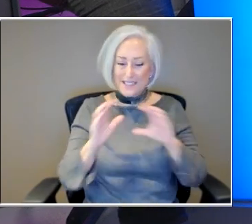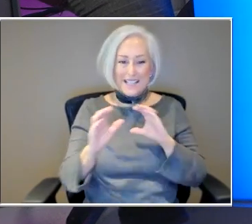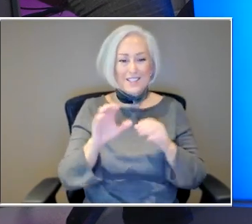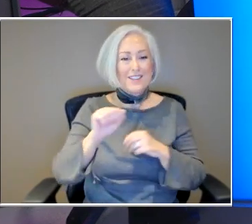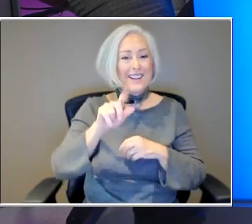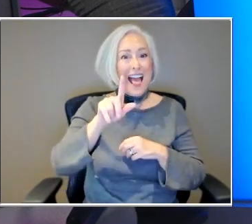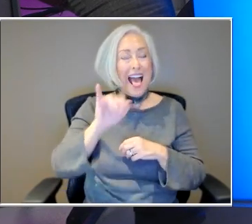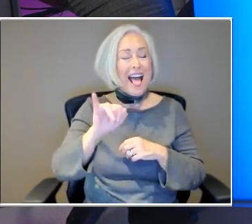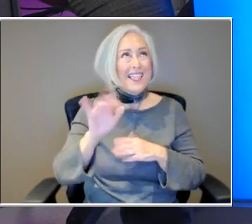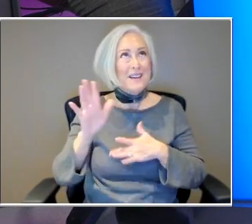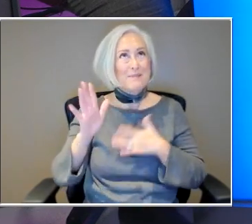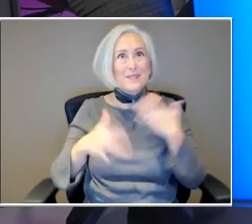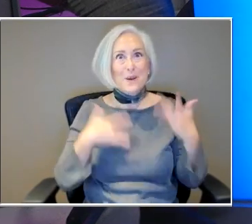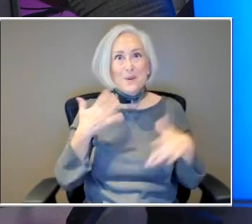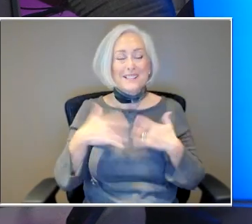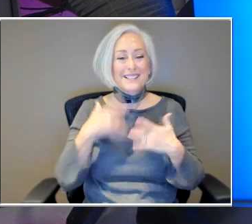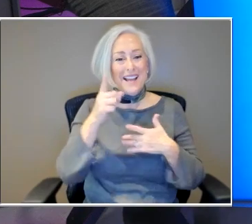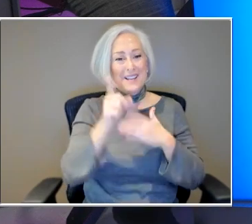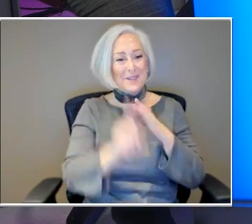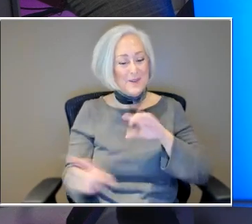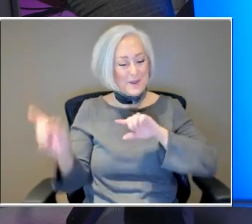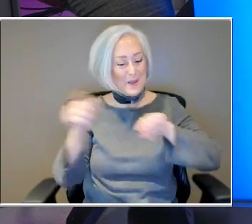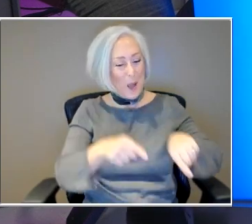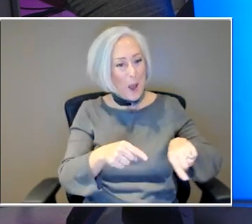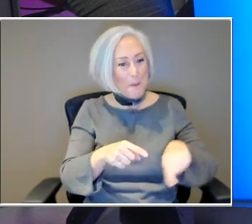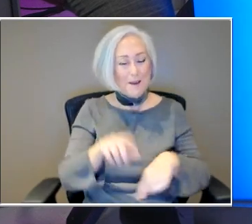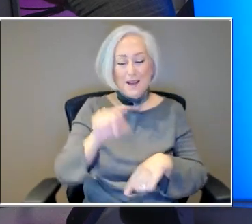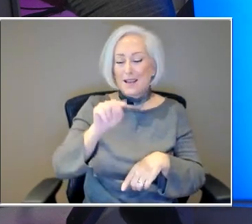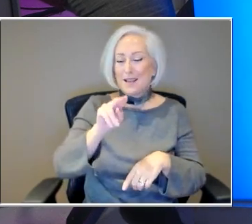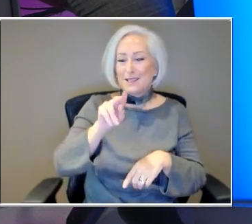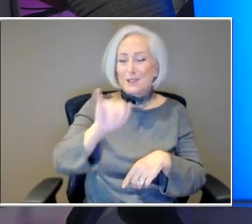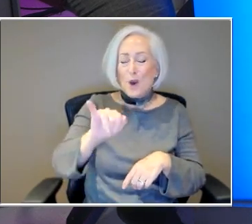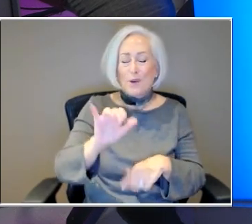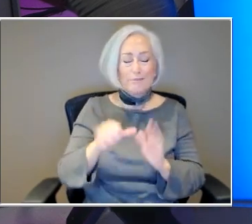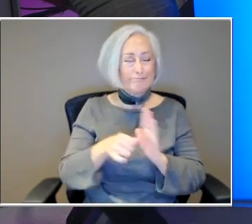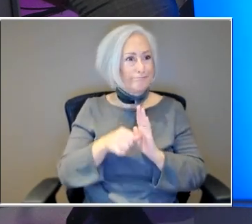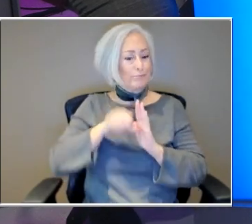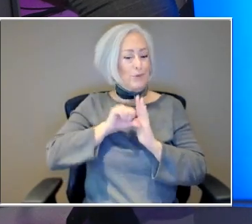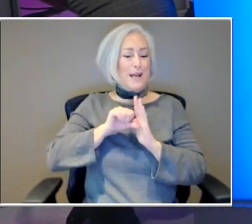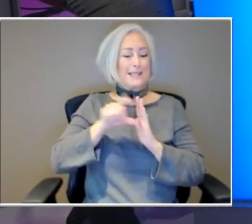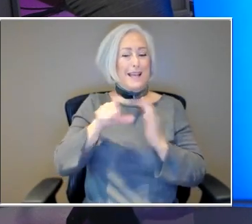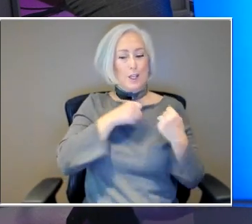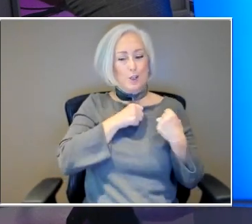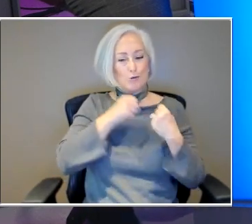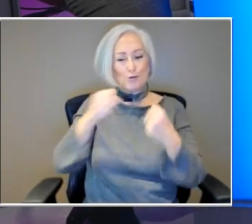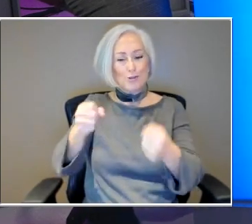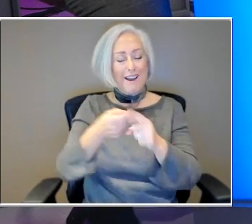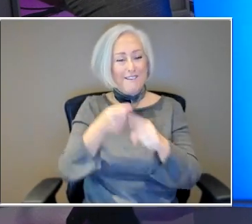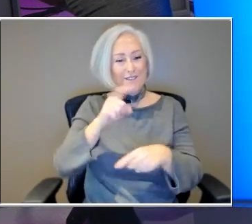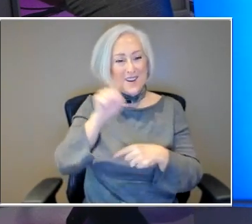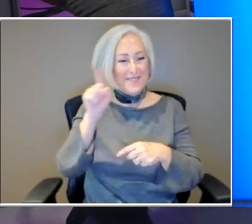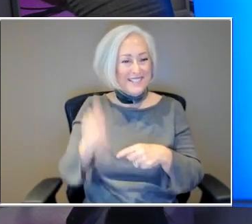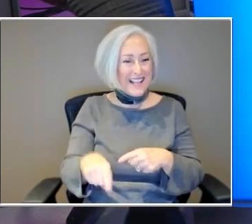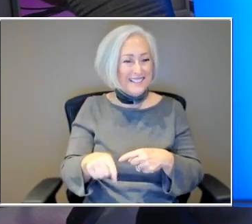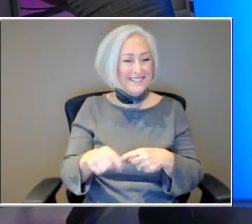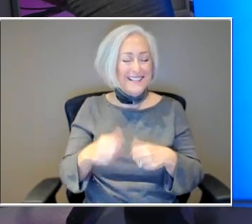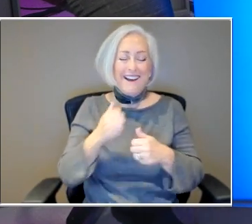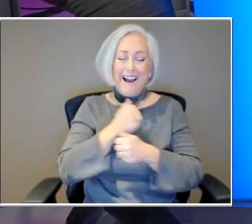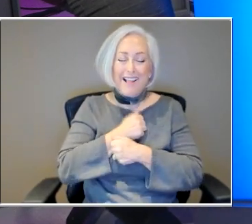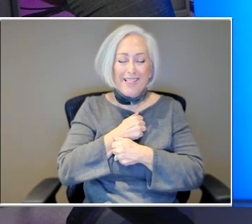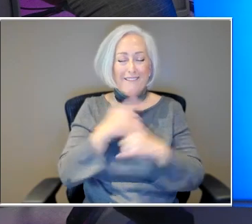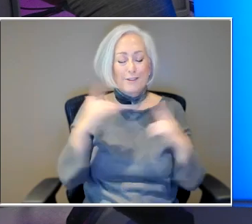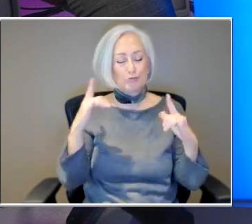you were able to make it. And Tony, I'm so impressed you made the drive, ready to go, came all the way up from Texas. I just love the love that you have for each